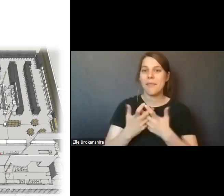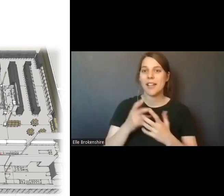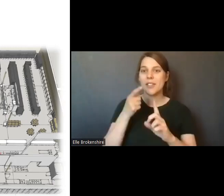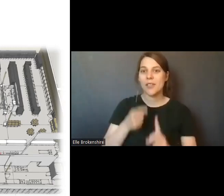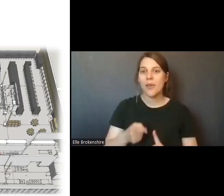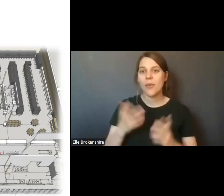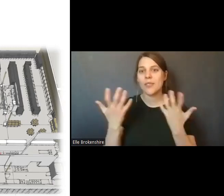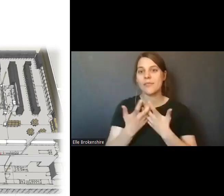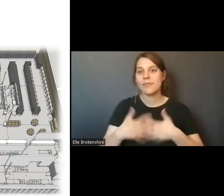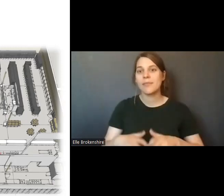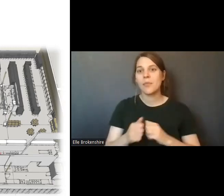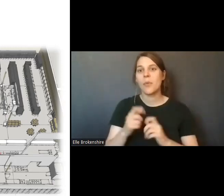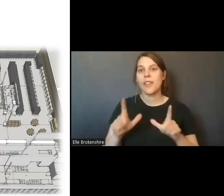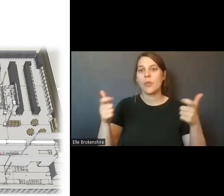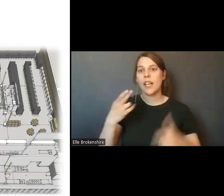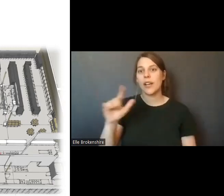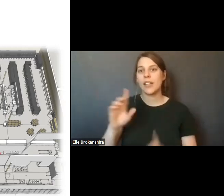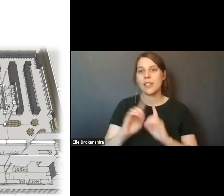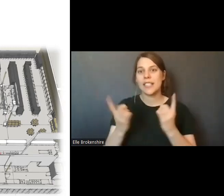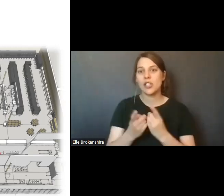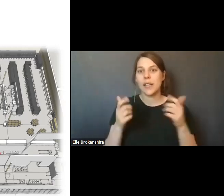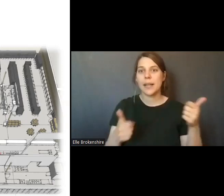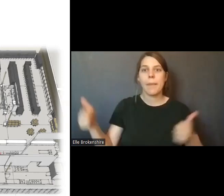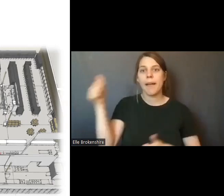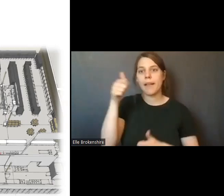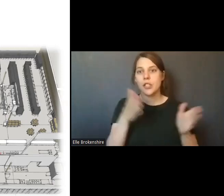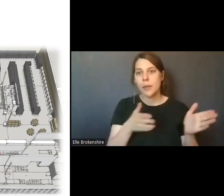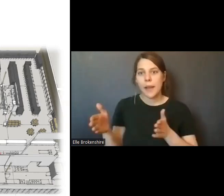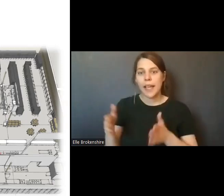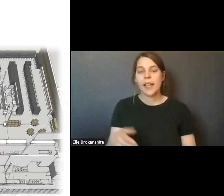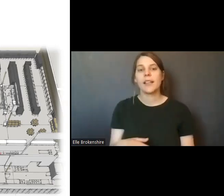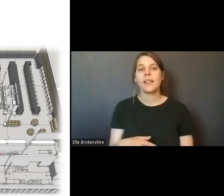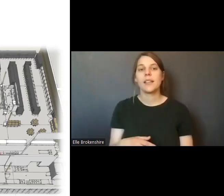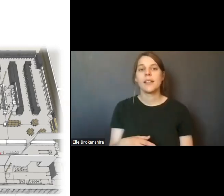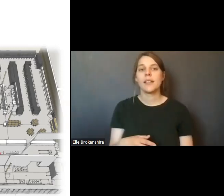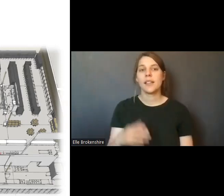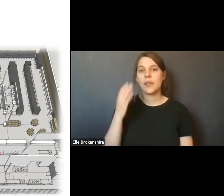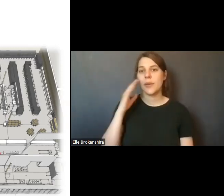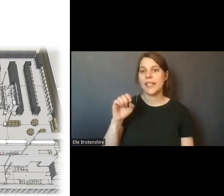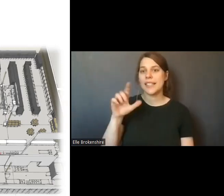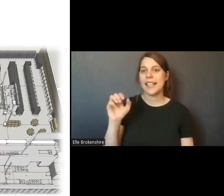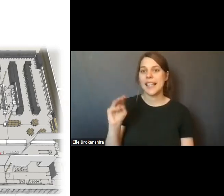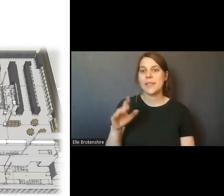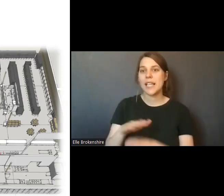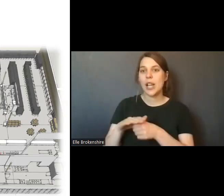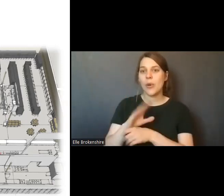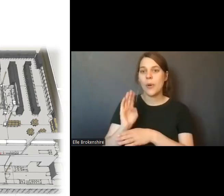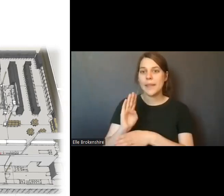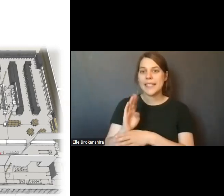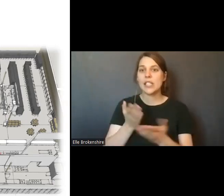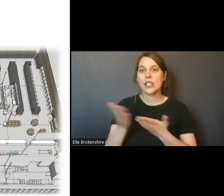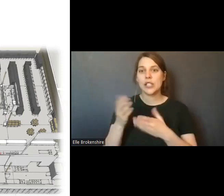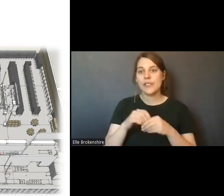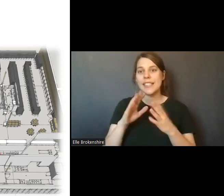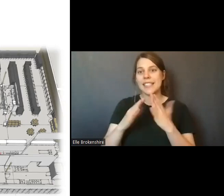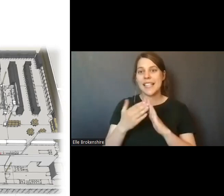So I know, speaking for the URA, Salem's is a local business that has served in the city for a